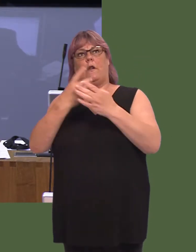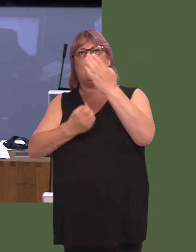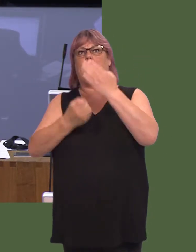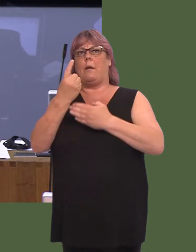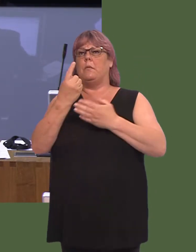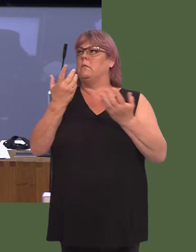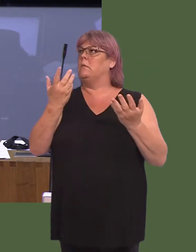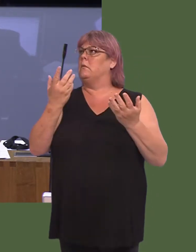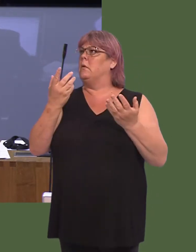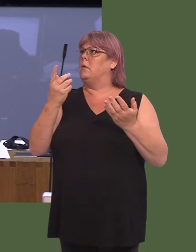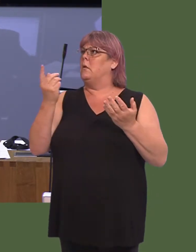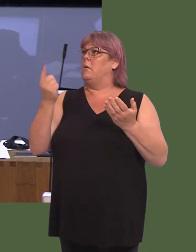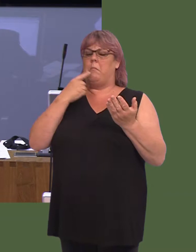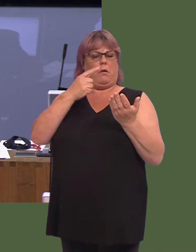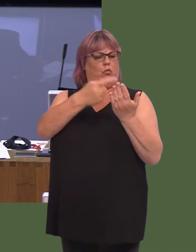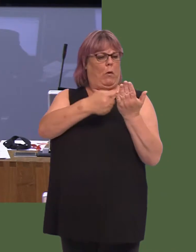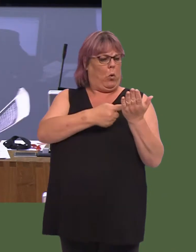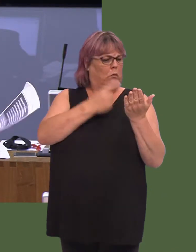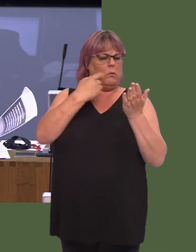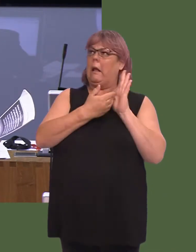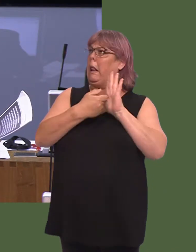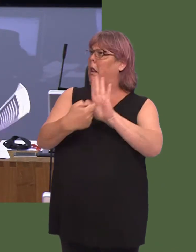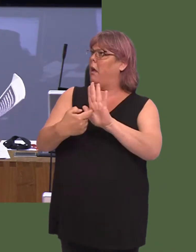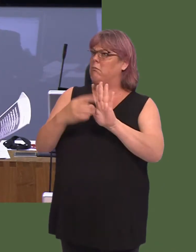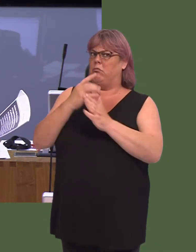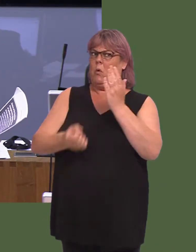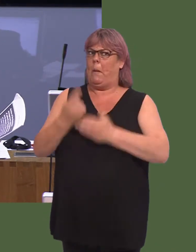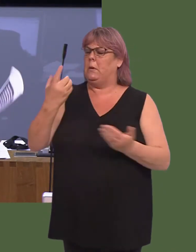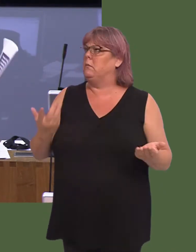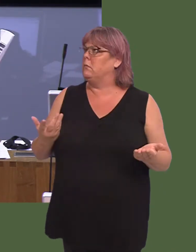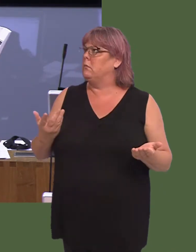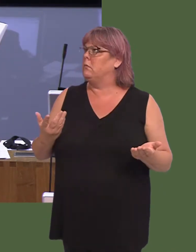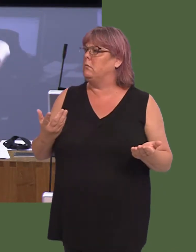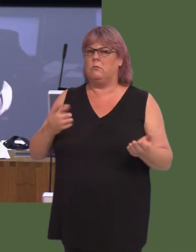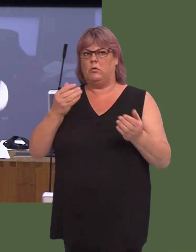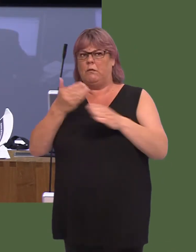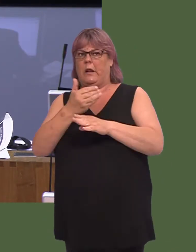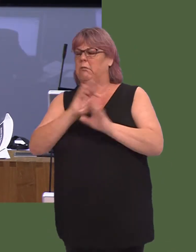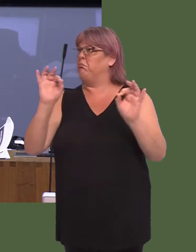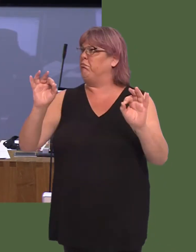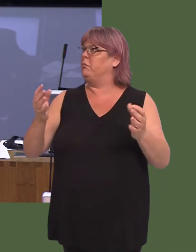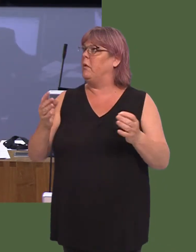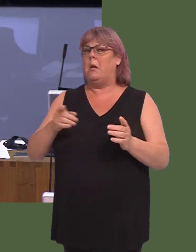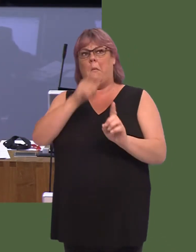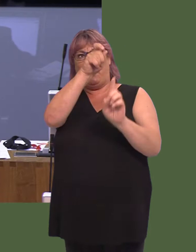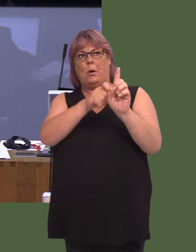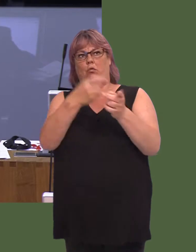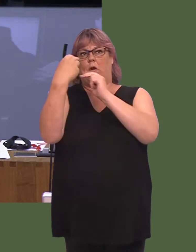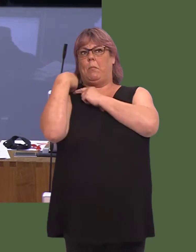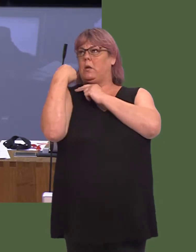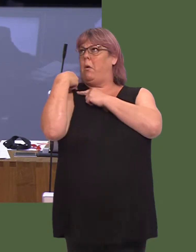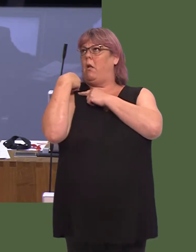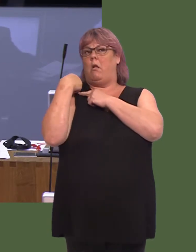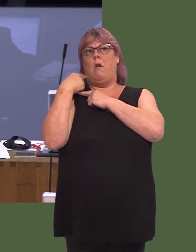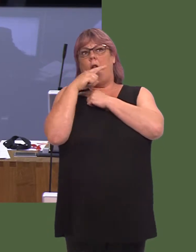Inspectorate Wales, and a review carried out by Anne Lloyd. The Don Ockenden report makes it absolutely clear that those things have not been fully implemented, and yet the man